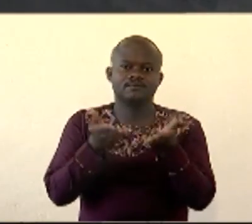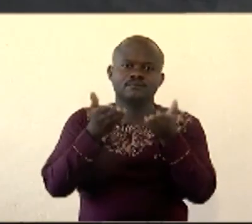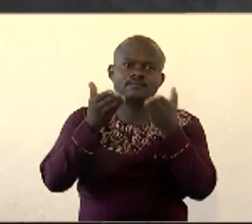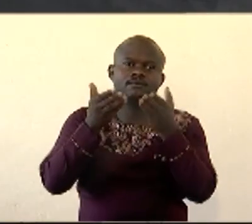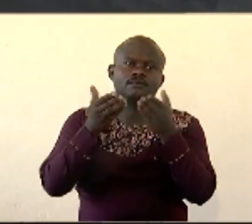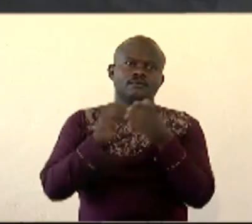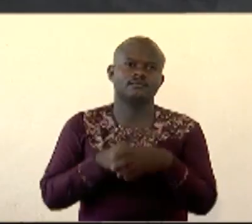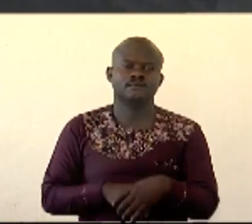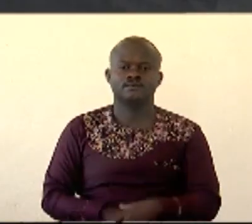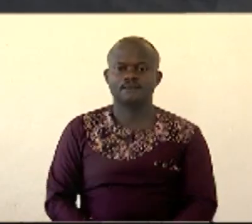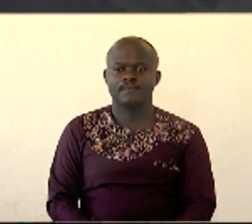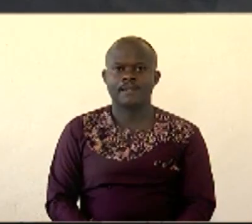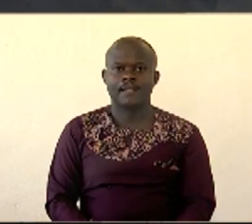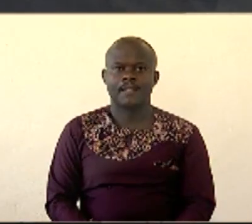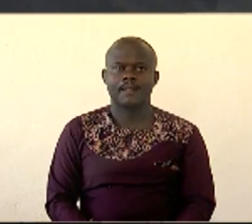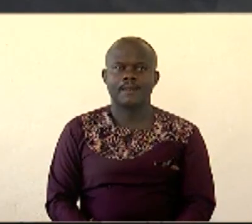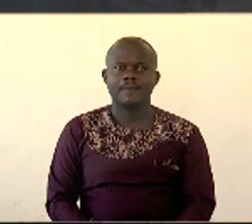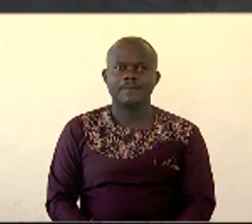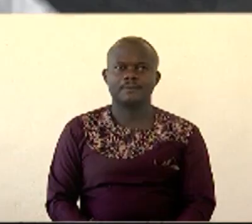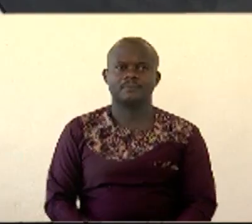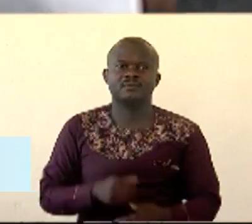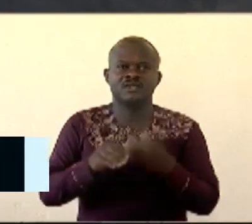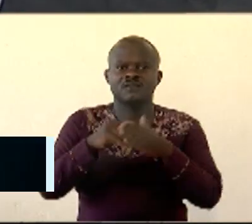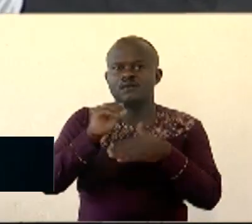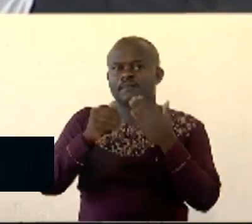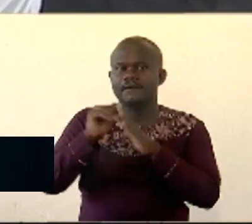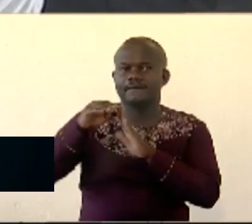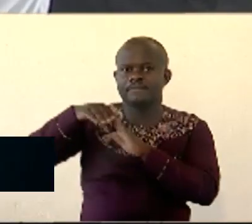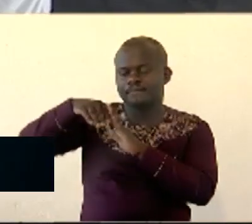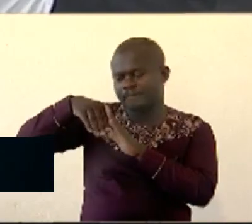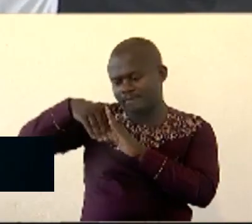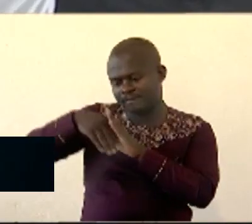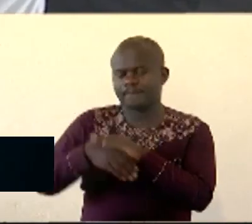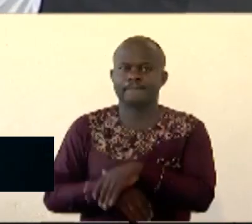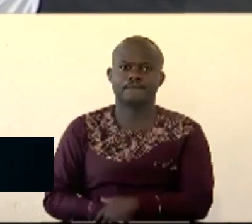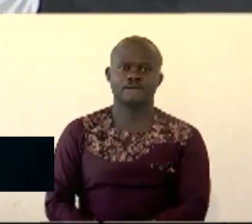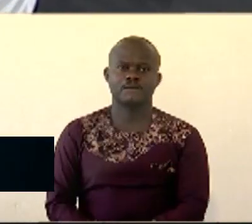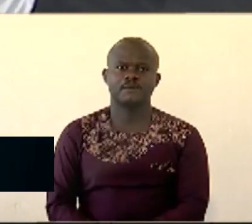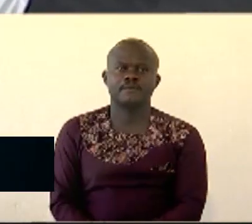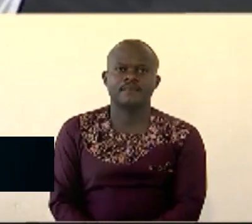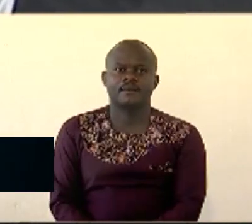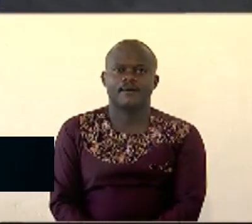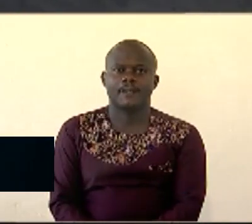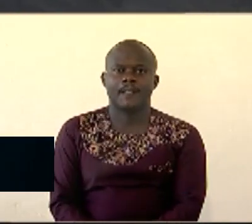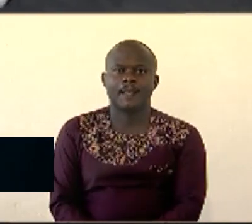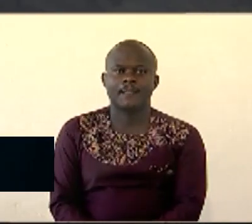denatured. The enzymes are going to be denatured, or in biology, we call it to be what you call destroyed.